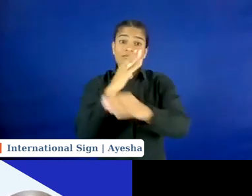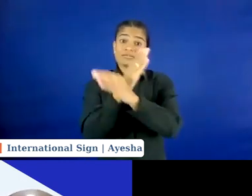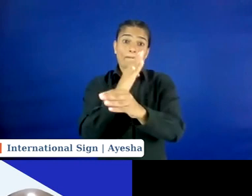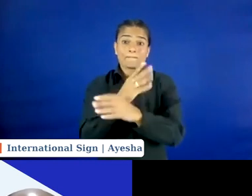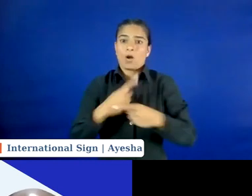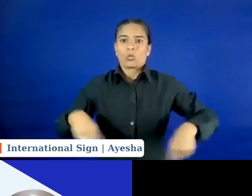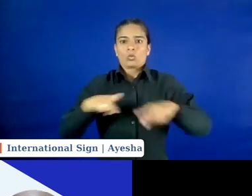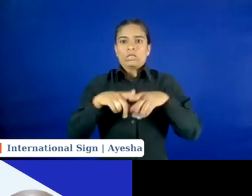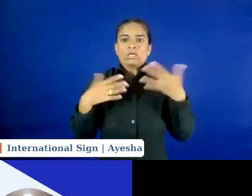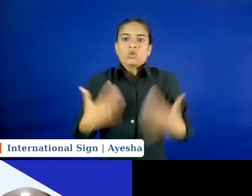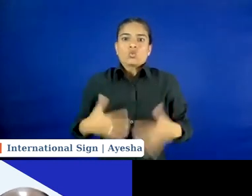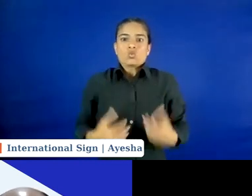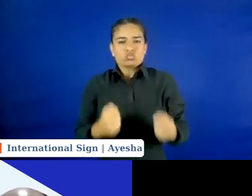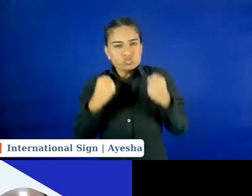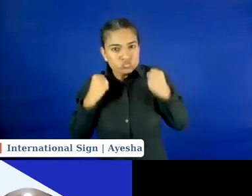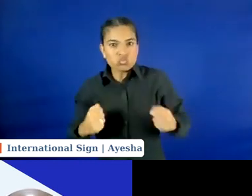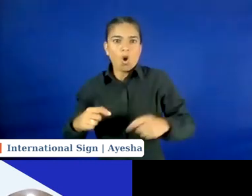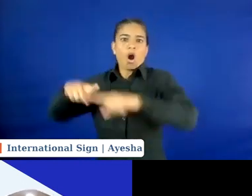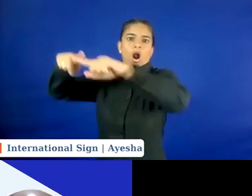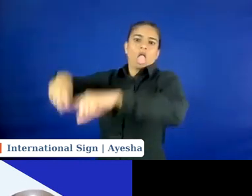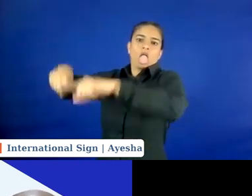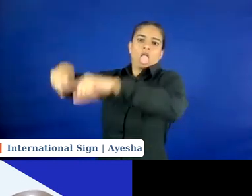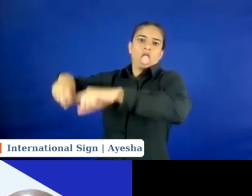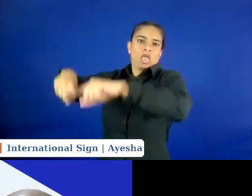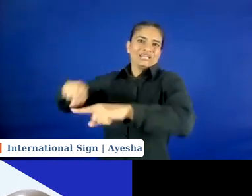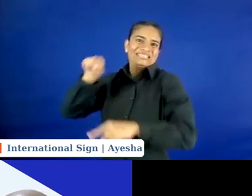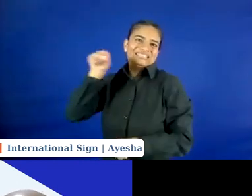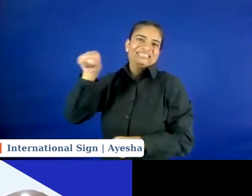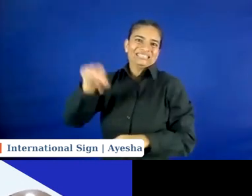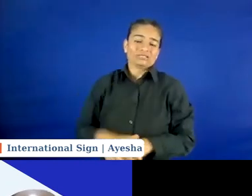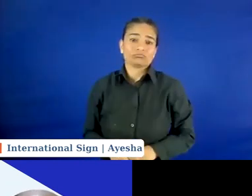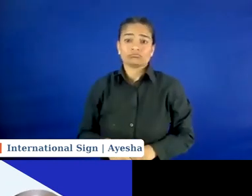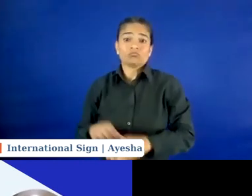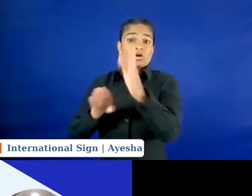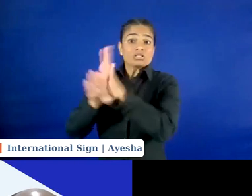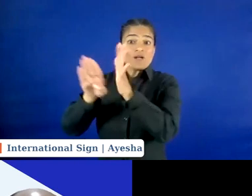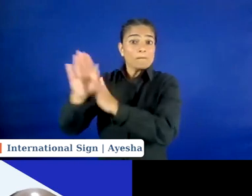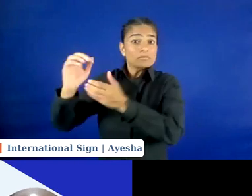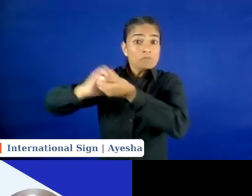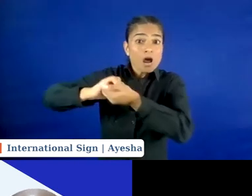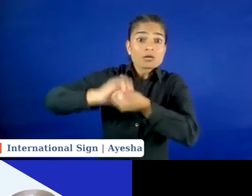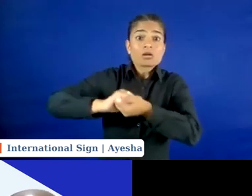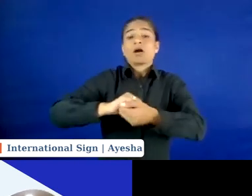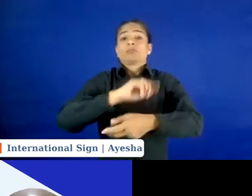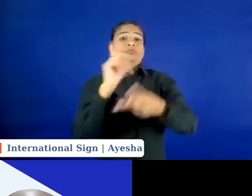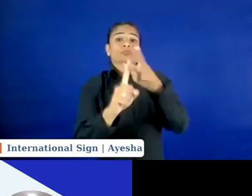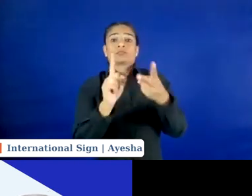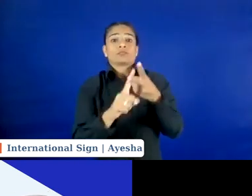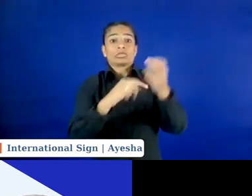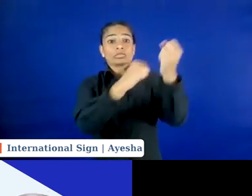development partners, on donor aid to support many of these inclusive social protection